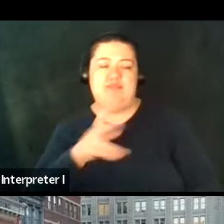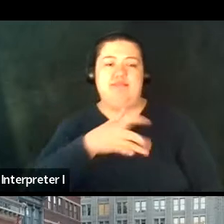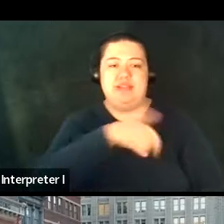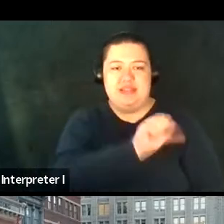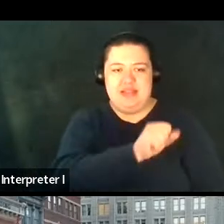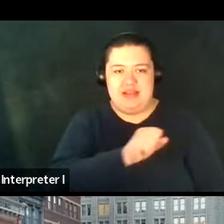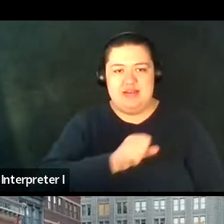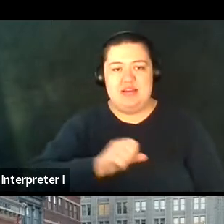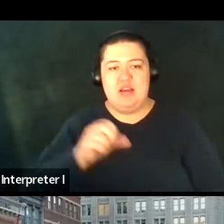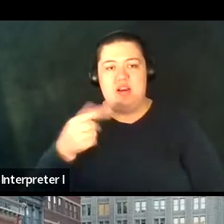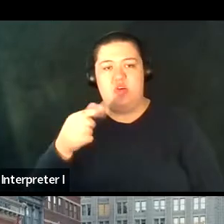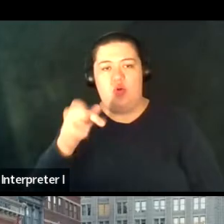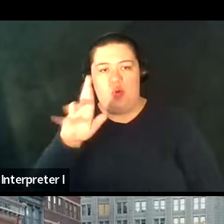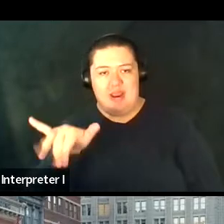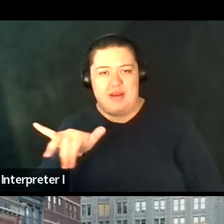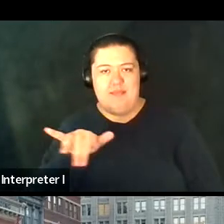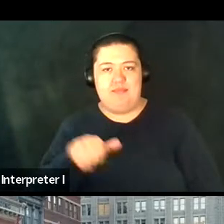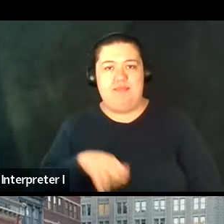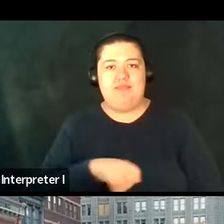yes. Councilmember Gray.